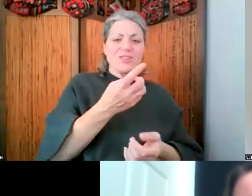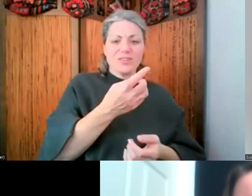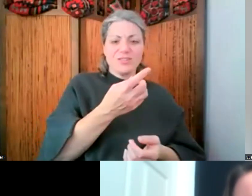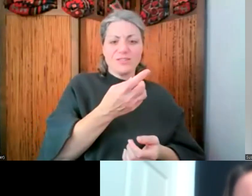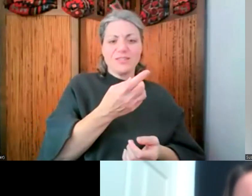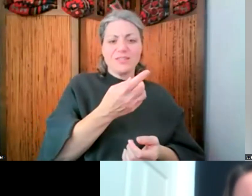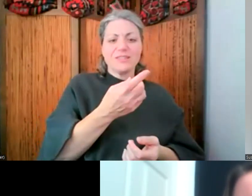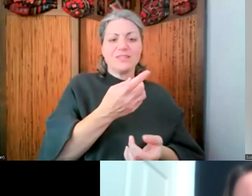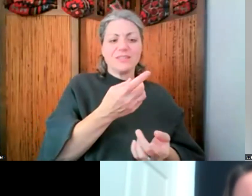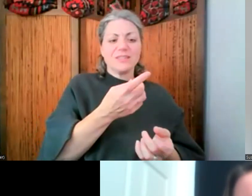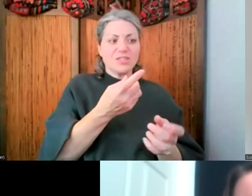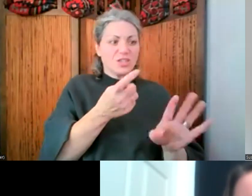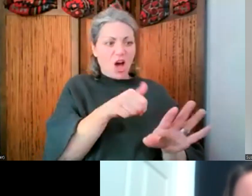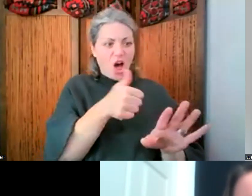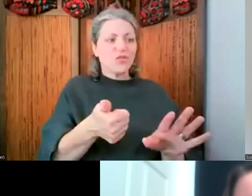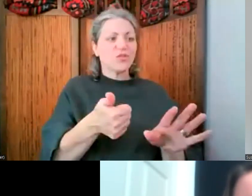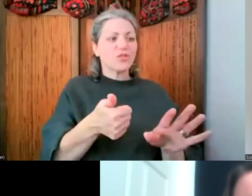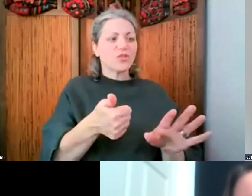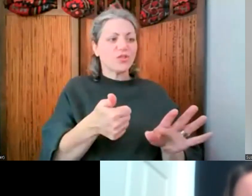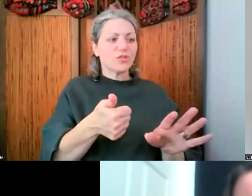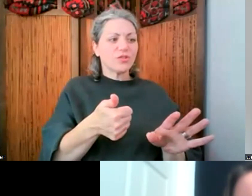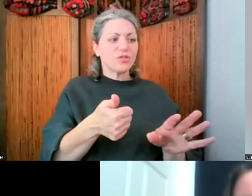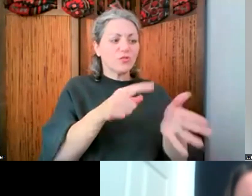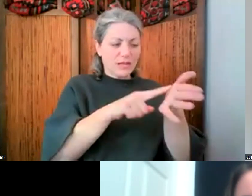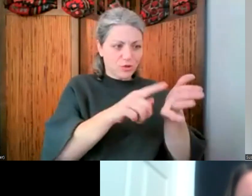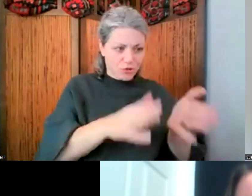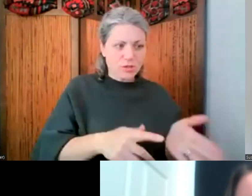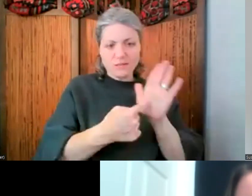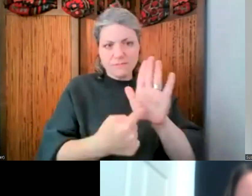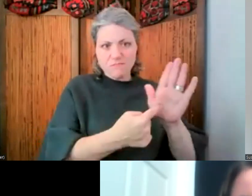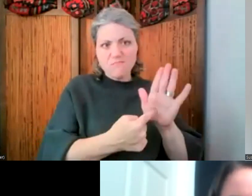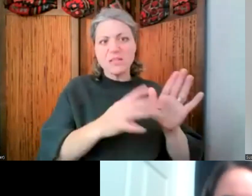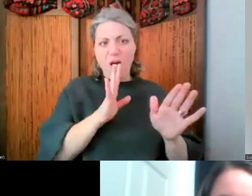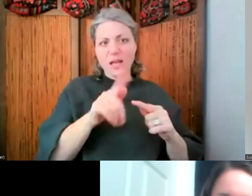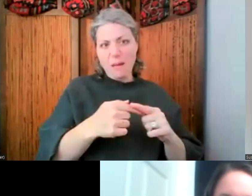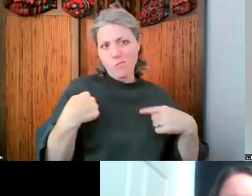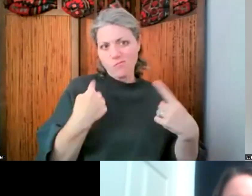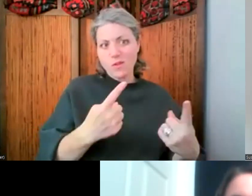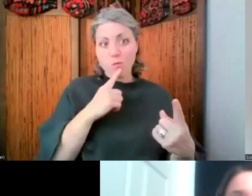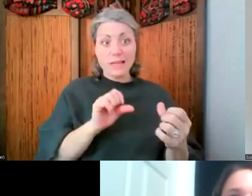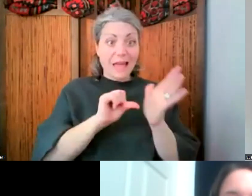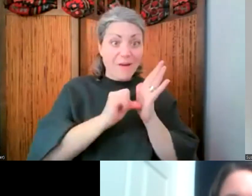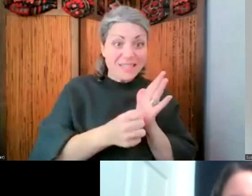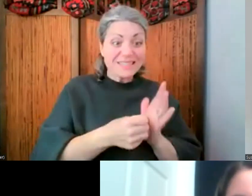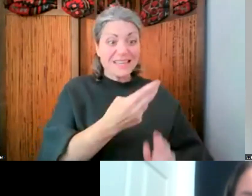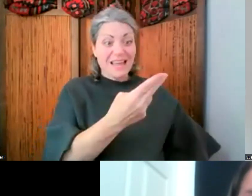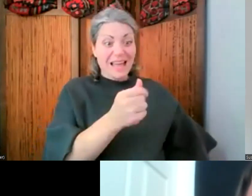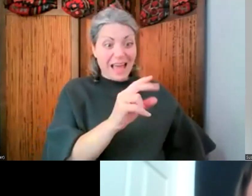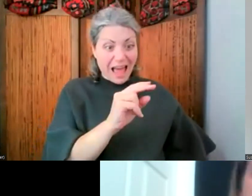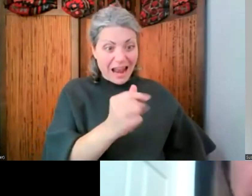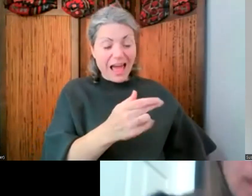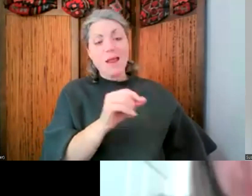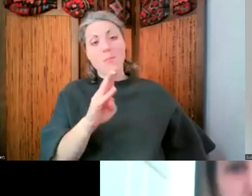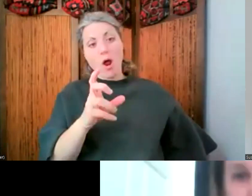Eisenstein, and Lila have been talking about, because this is really what underlies what Hannah and Brian are going to be sharing with